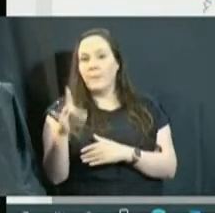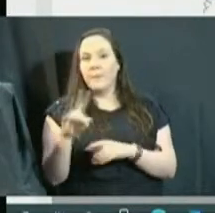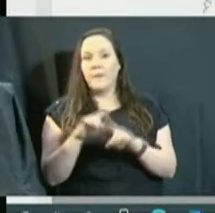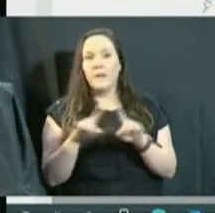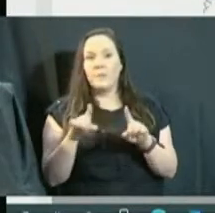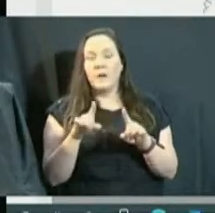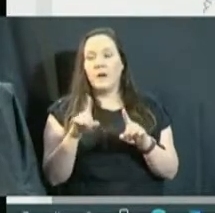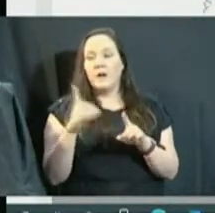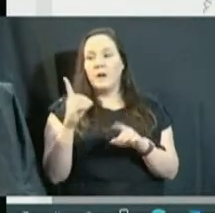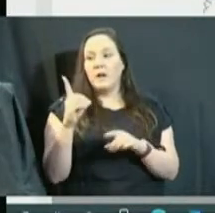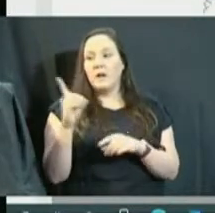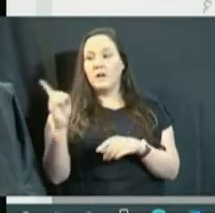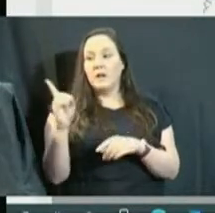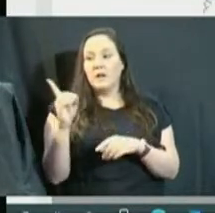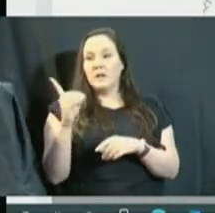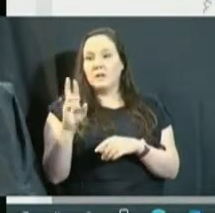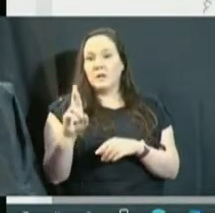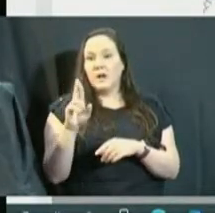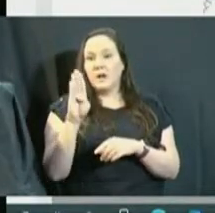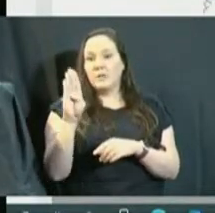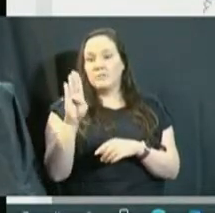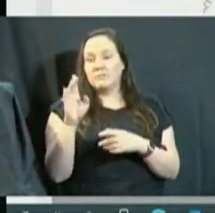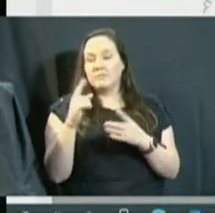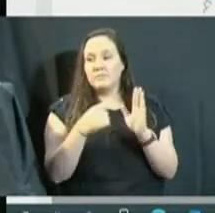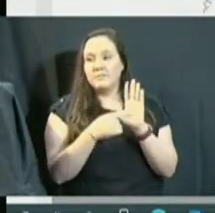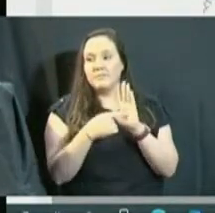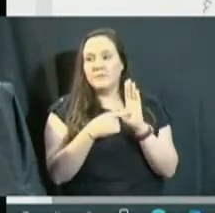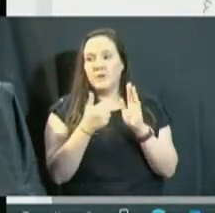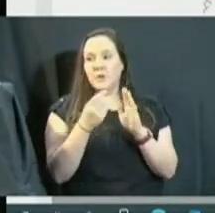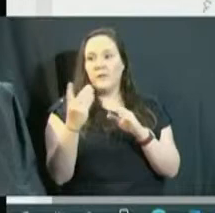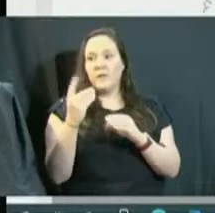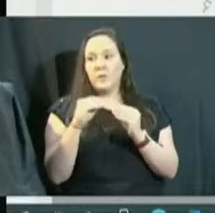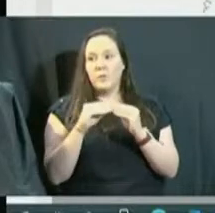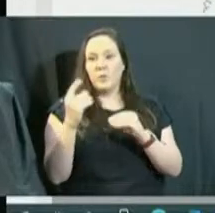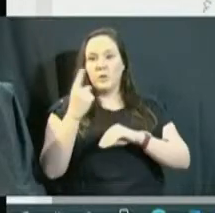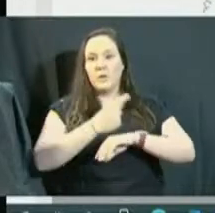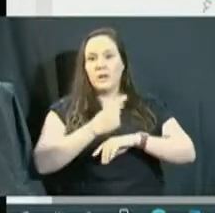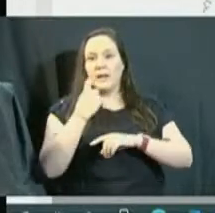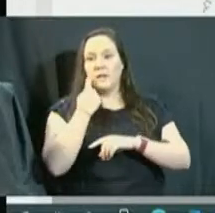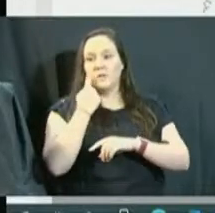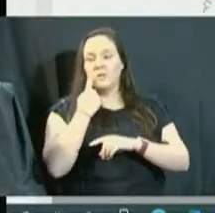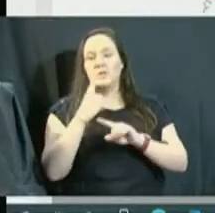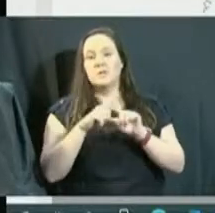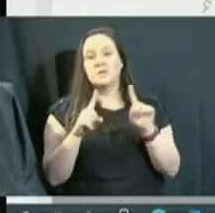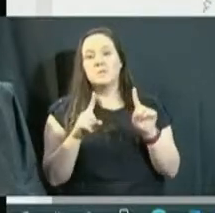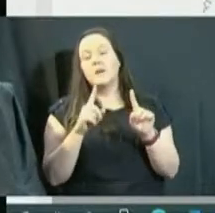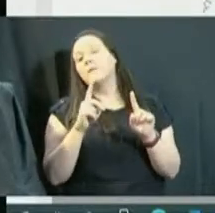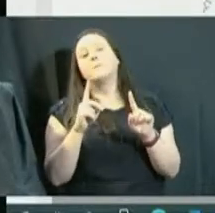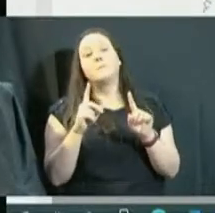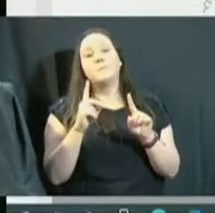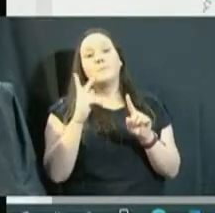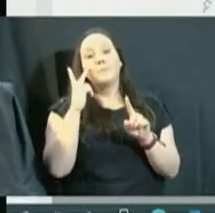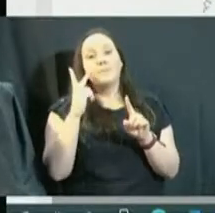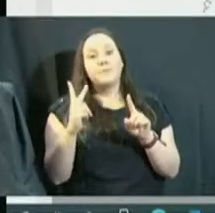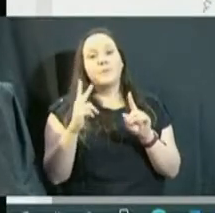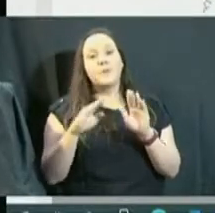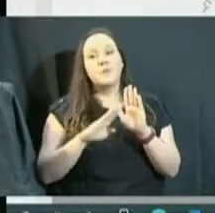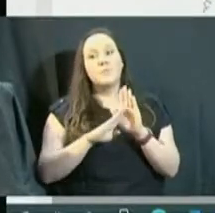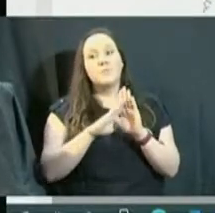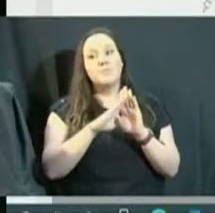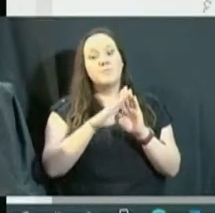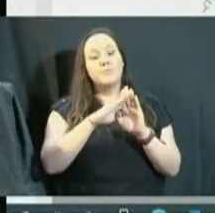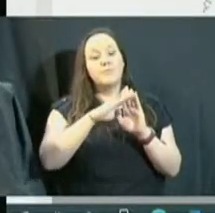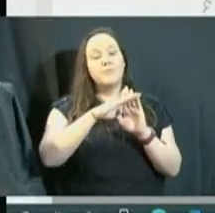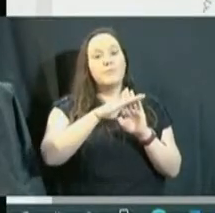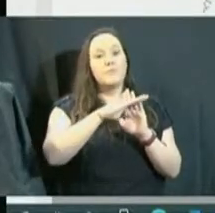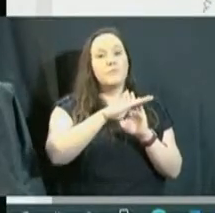what you projected was a few days more recent because it got posted this afternoon. But what you see is kind of a leveling off